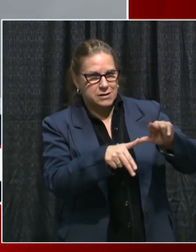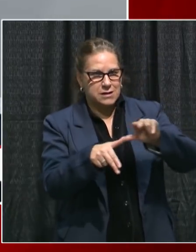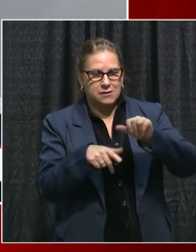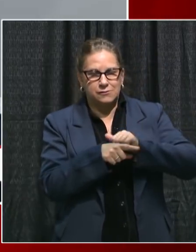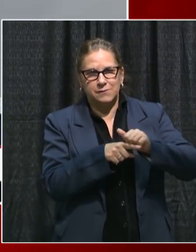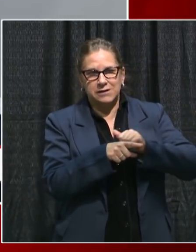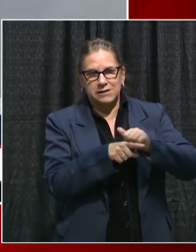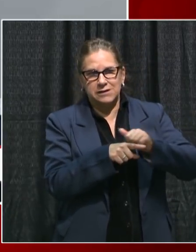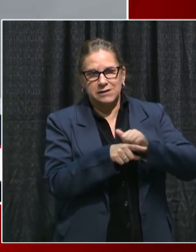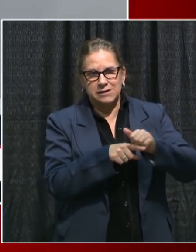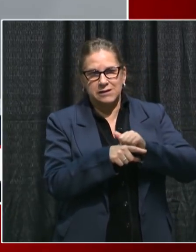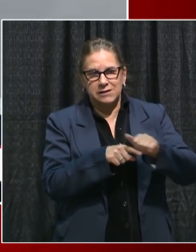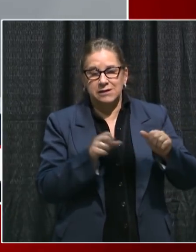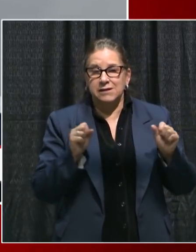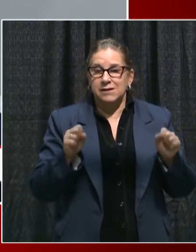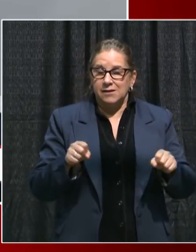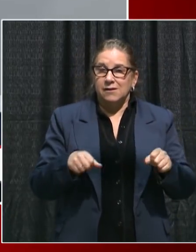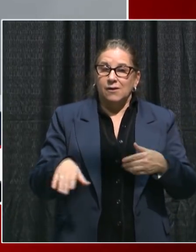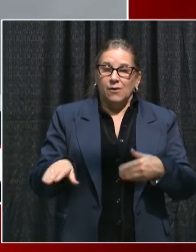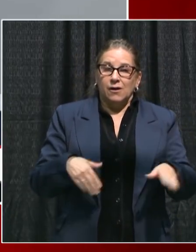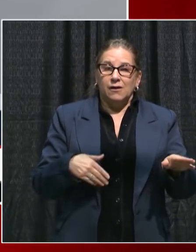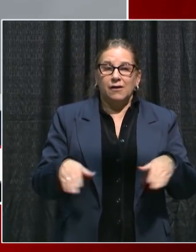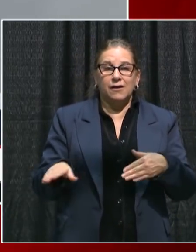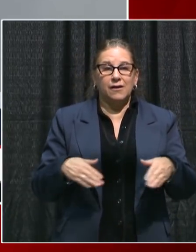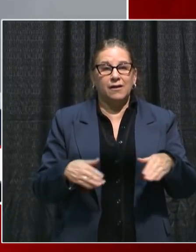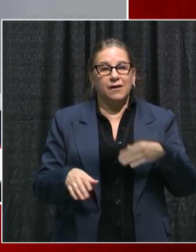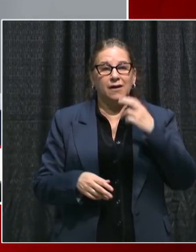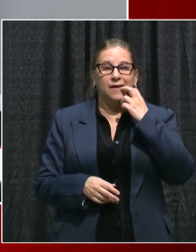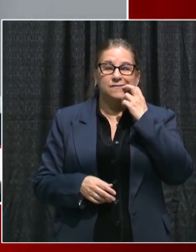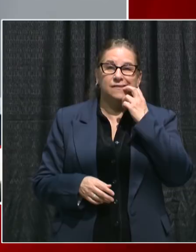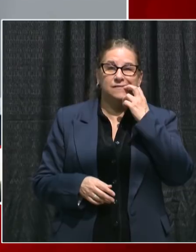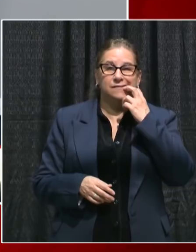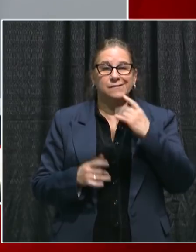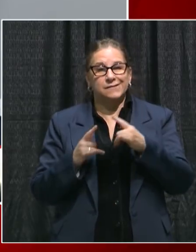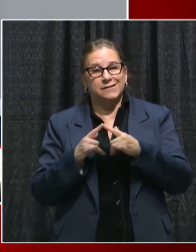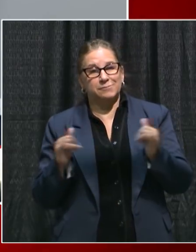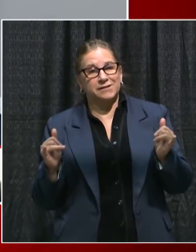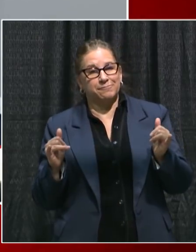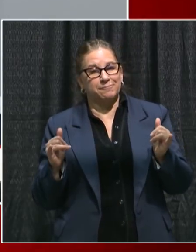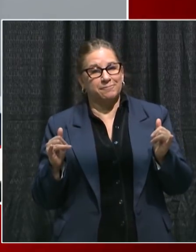same time, and we will be prepared for the hurricane season.